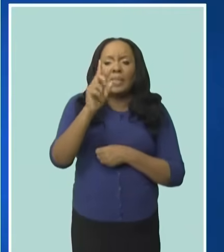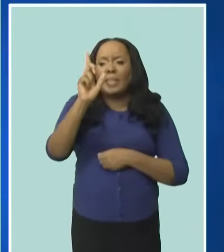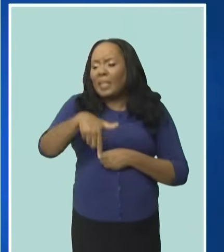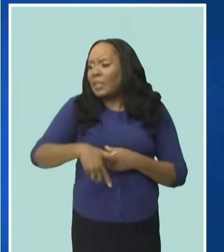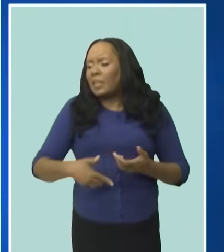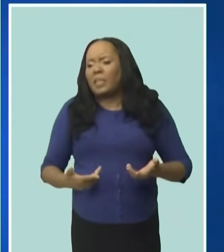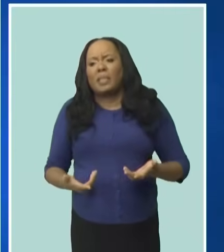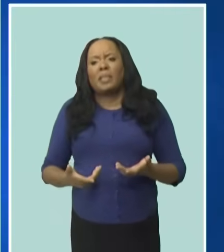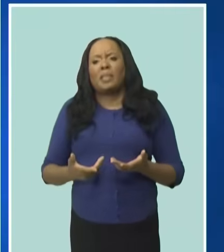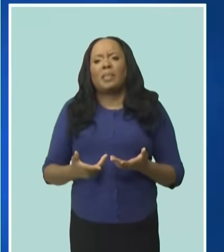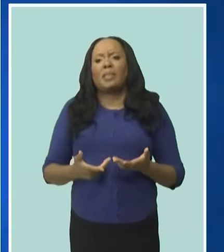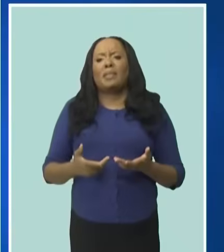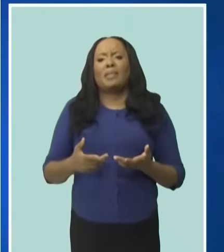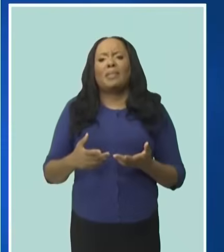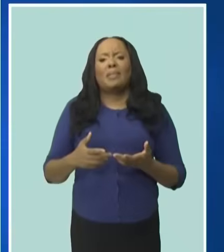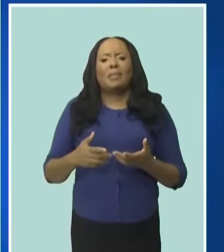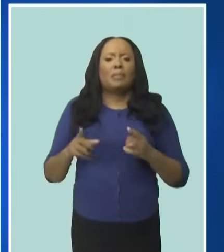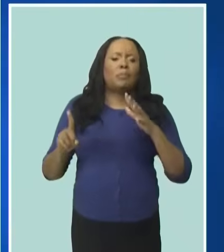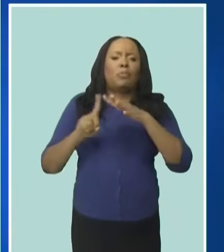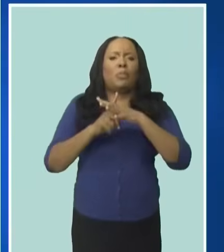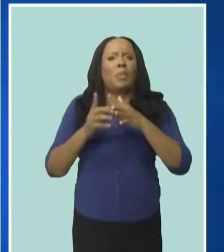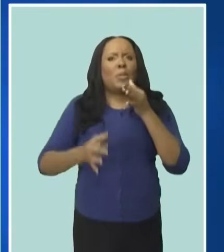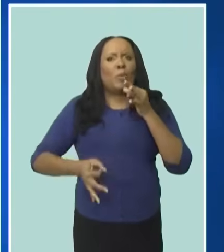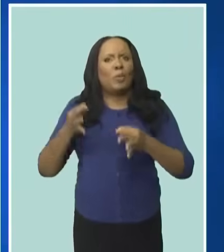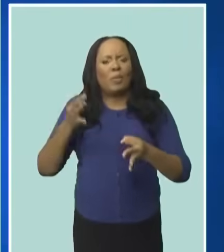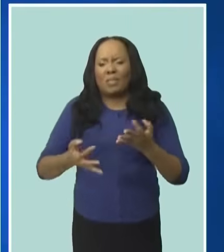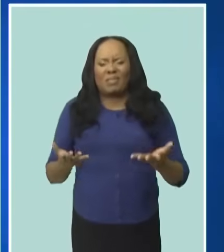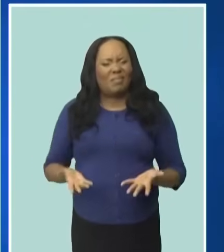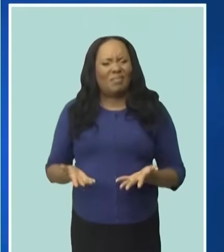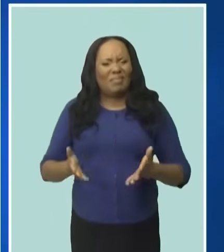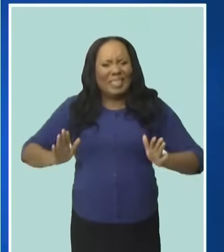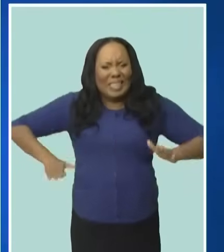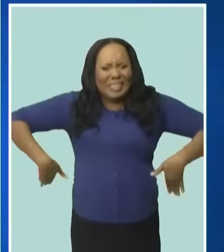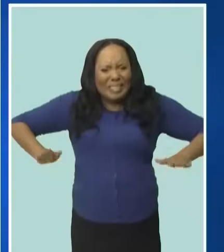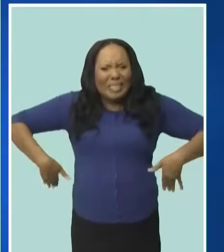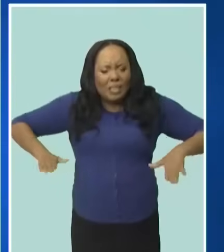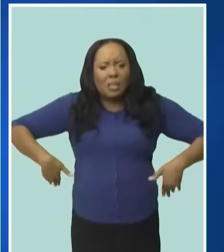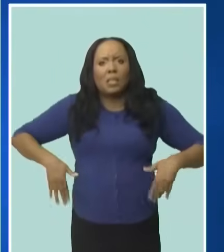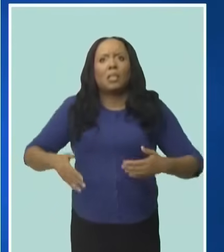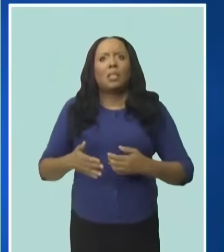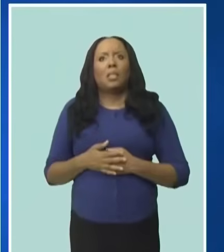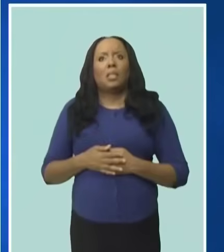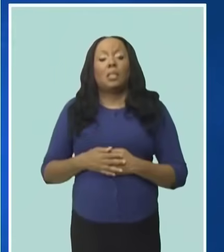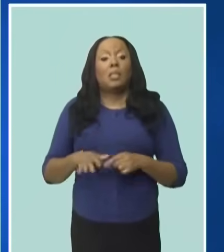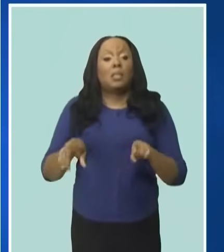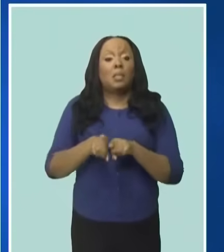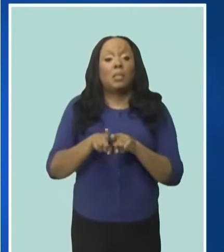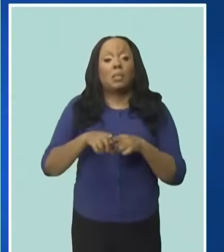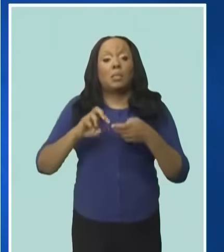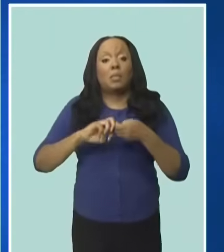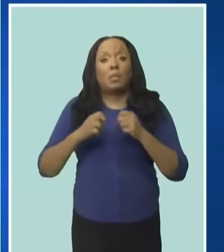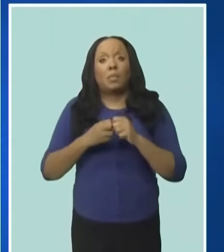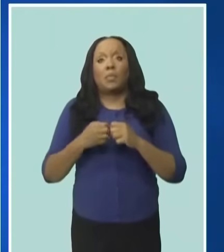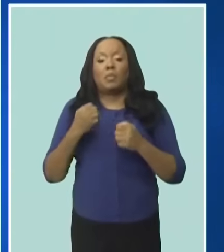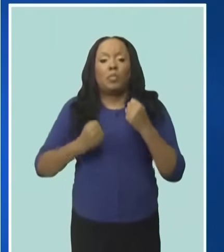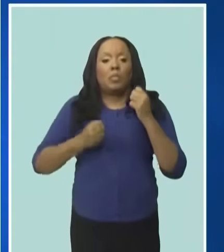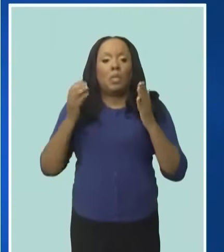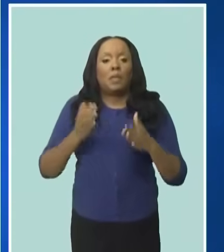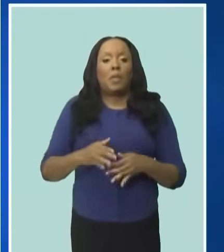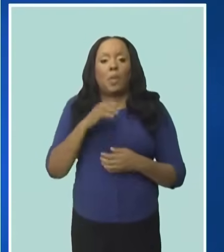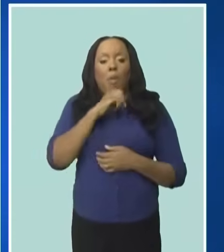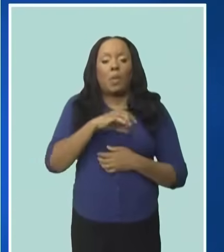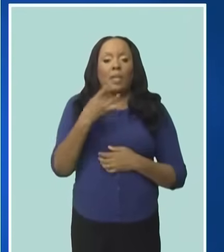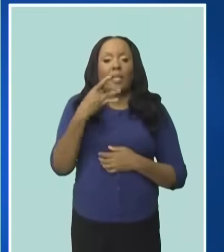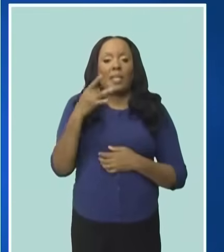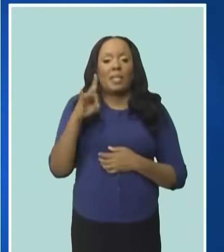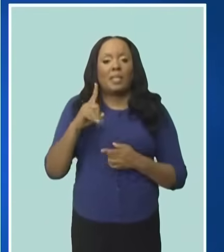were reported. Raphael says AOPT is also having some issues with drivers between ages